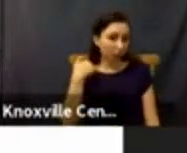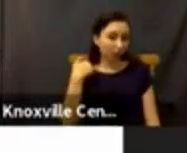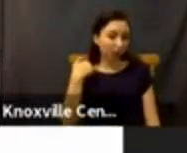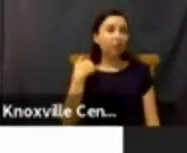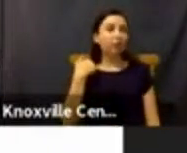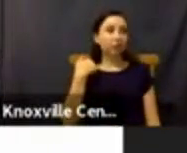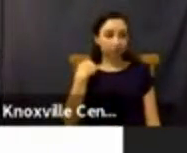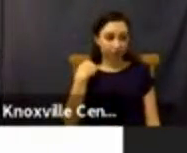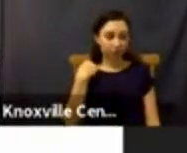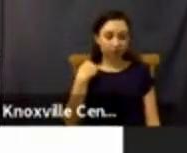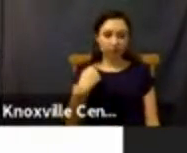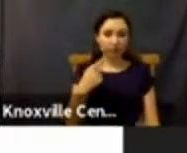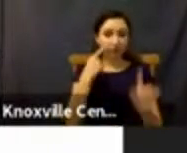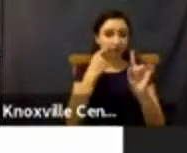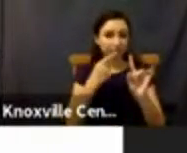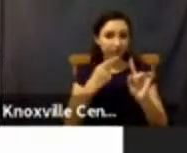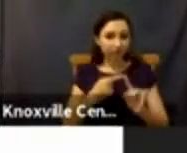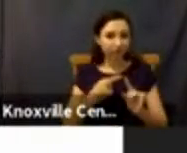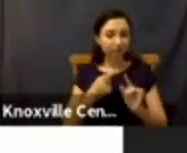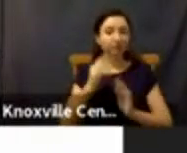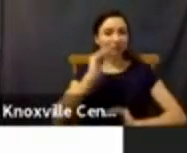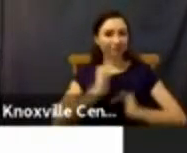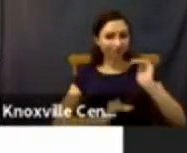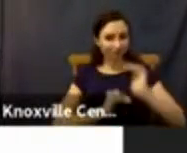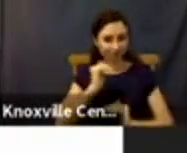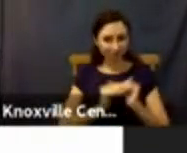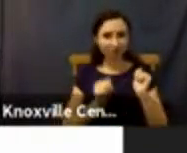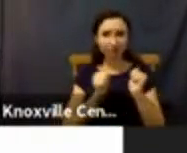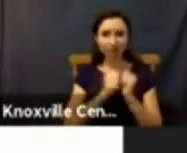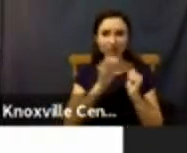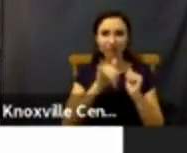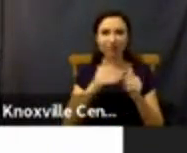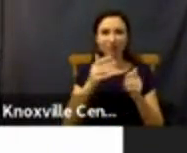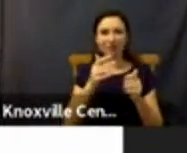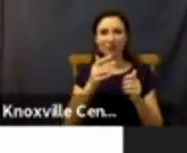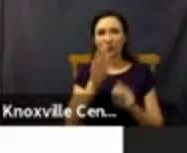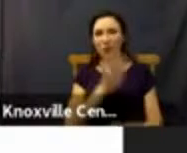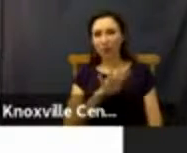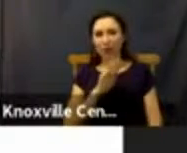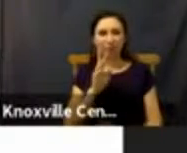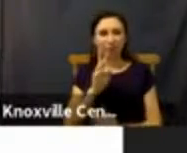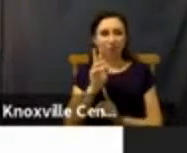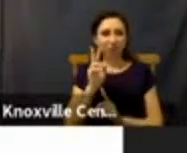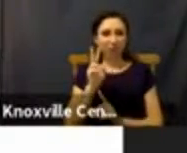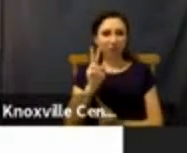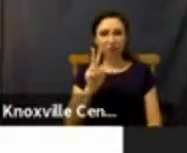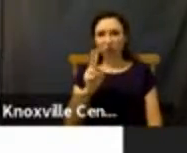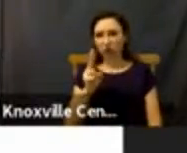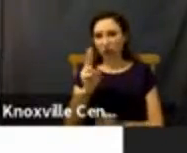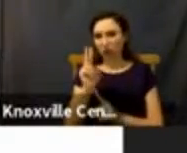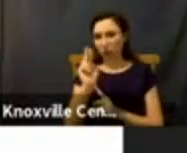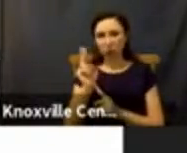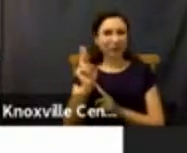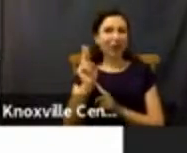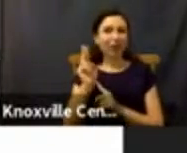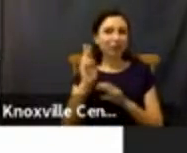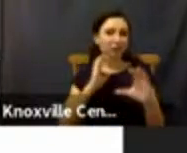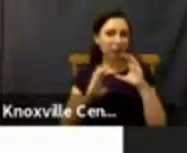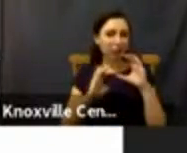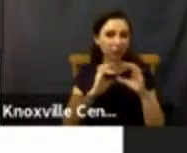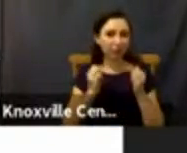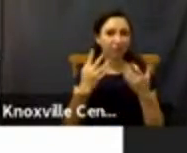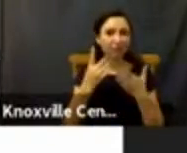much comfortable with. I mean, we now have what were about 2-second conversation many weeks ago, and have turned